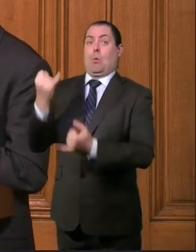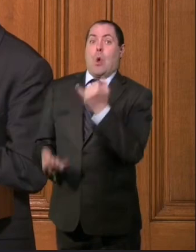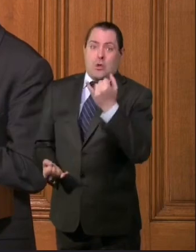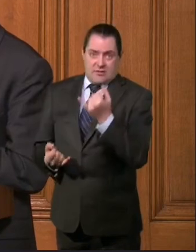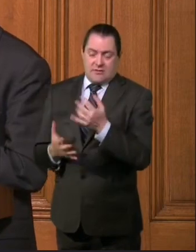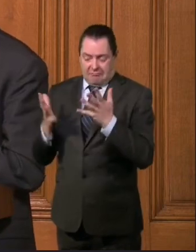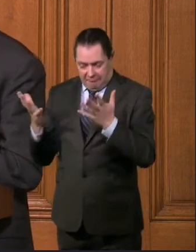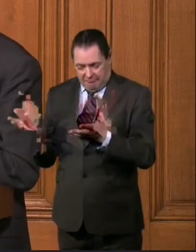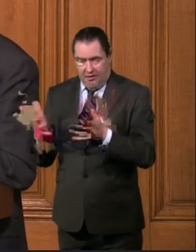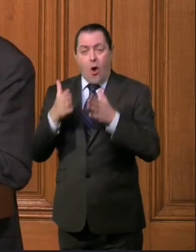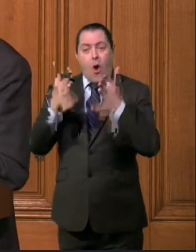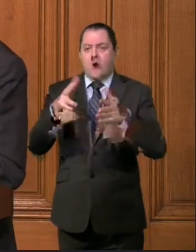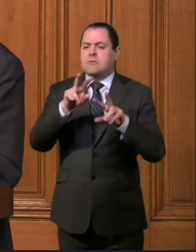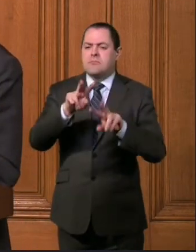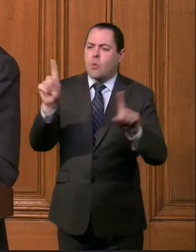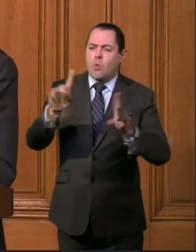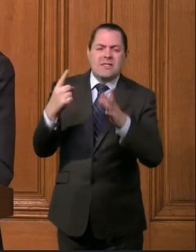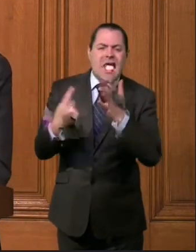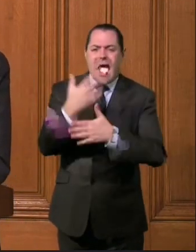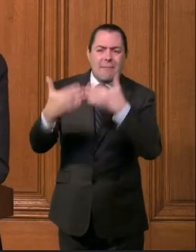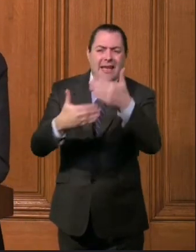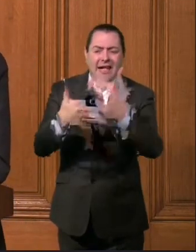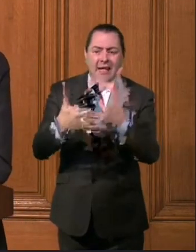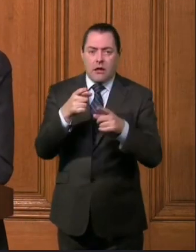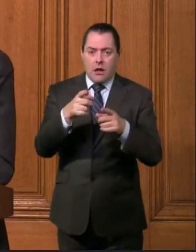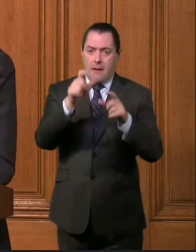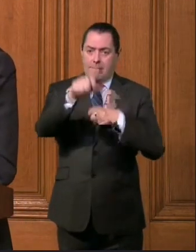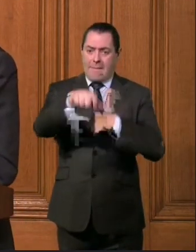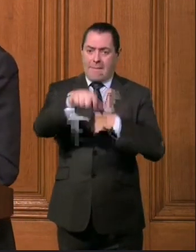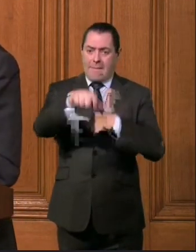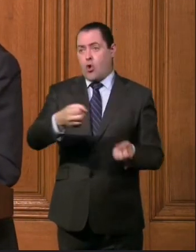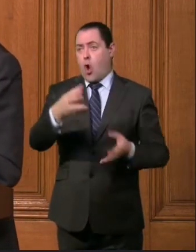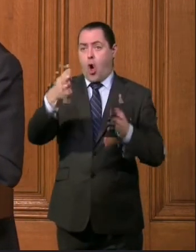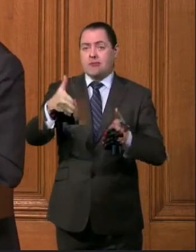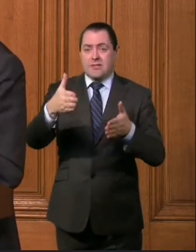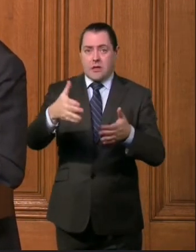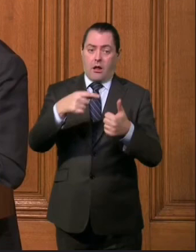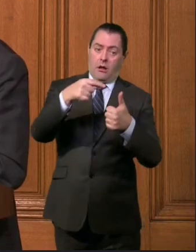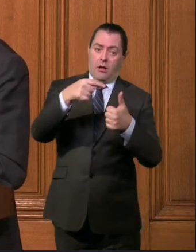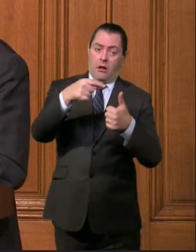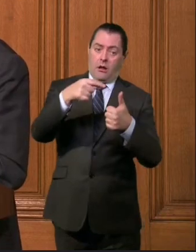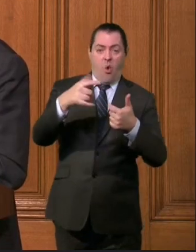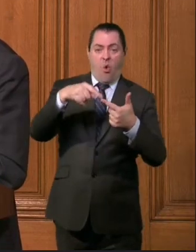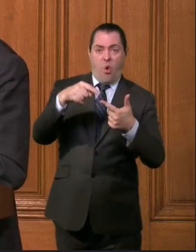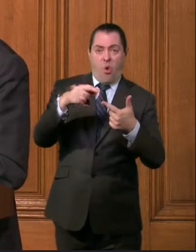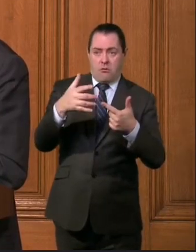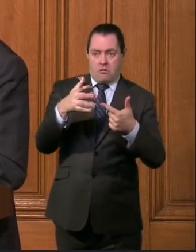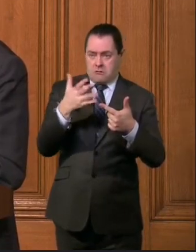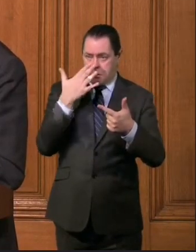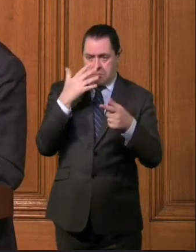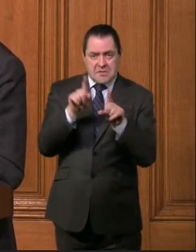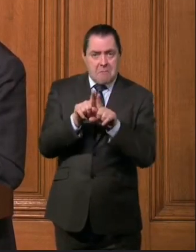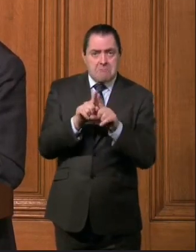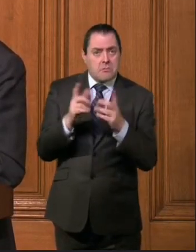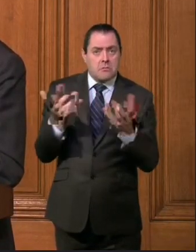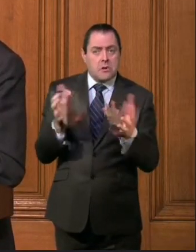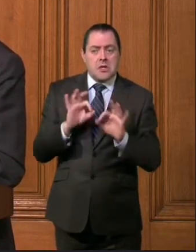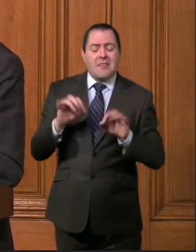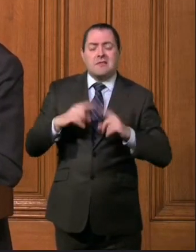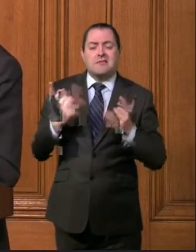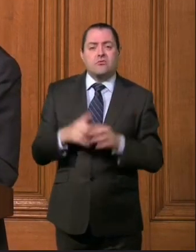in patients in hospitals. So there's a range of data. And the reason we have an expert group like Nerve Tag to bring together people